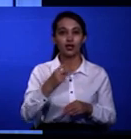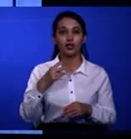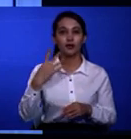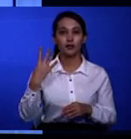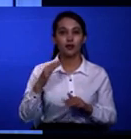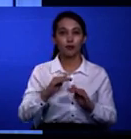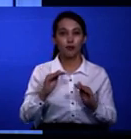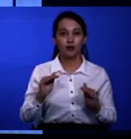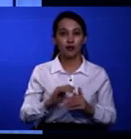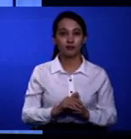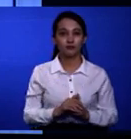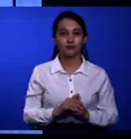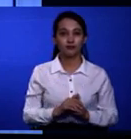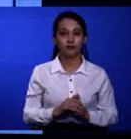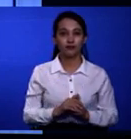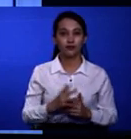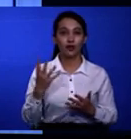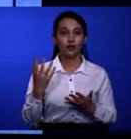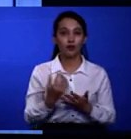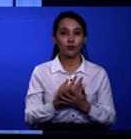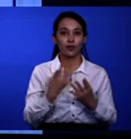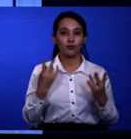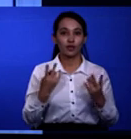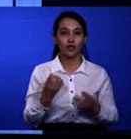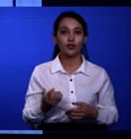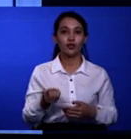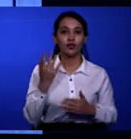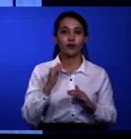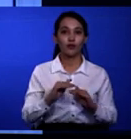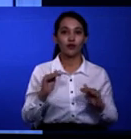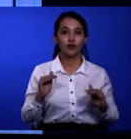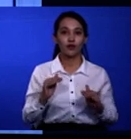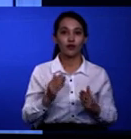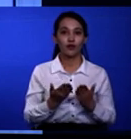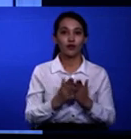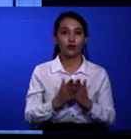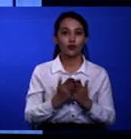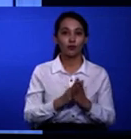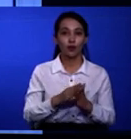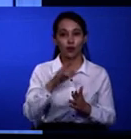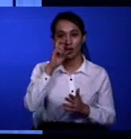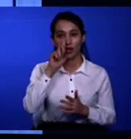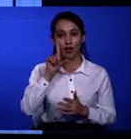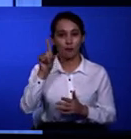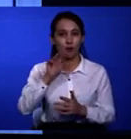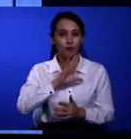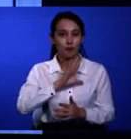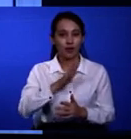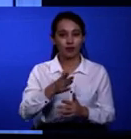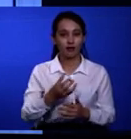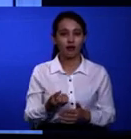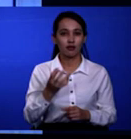o'quvchi. Endi topishimiz kerak, nechta o'quvchi kutubxonaga a'zo bo'lmagan?